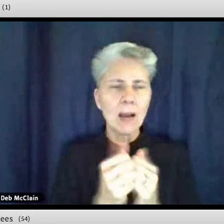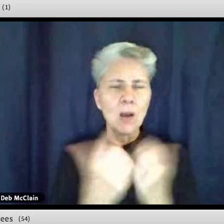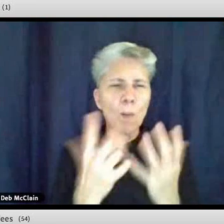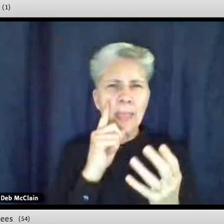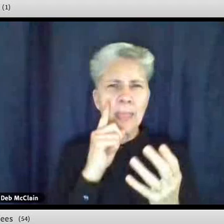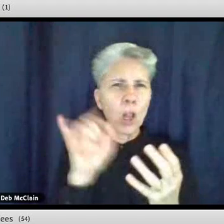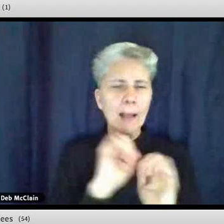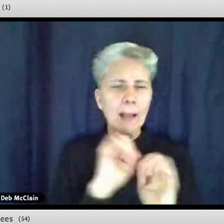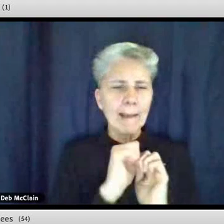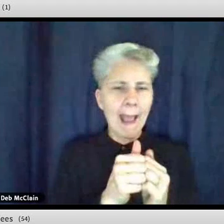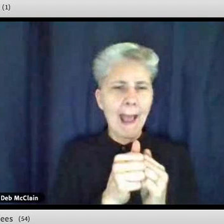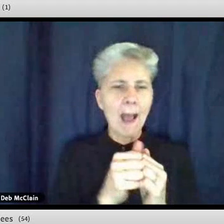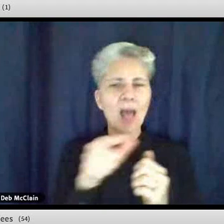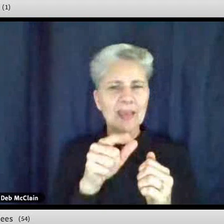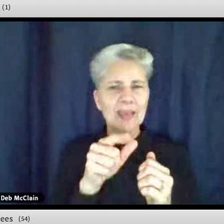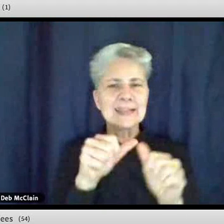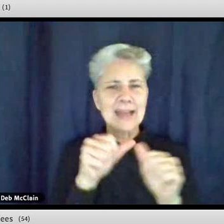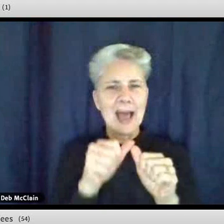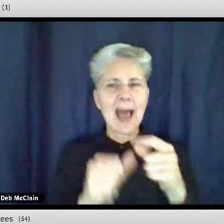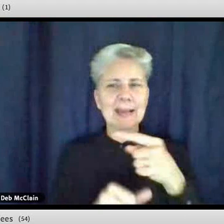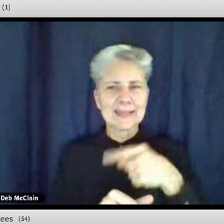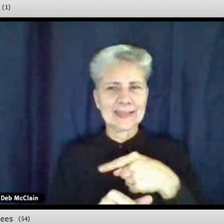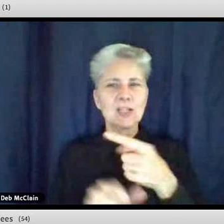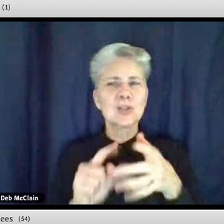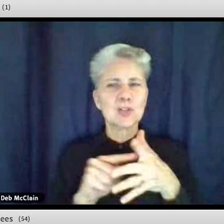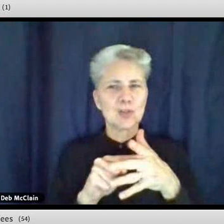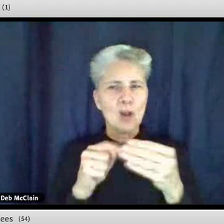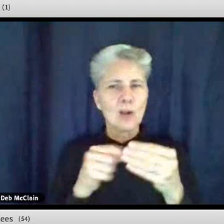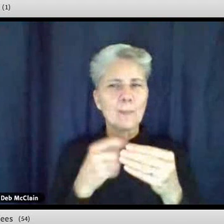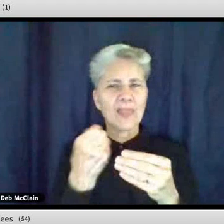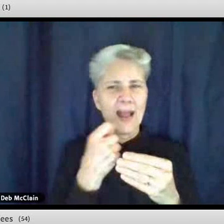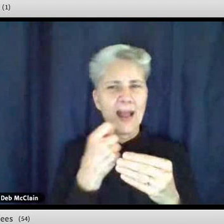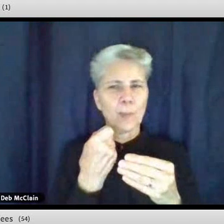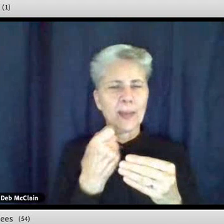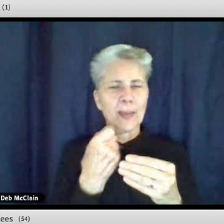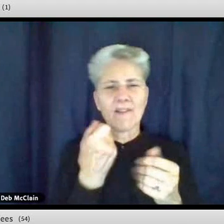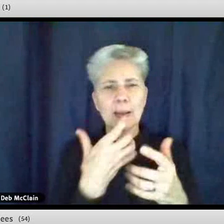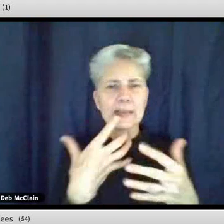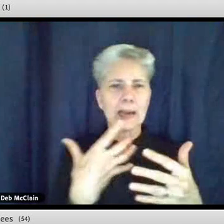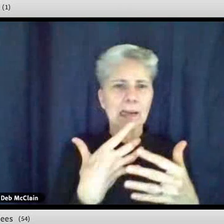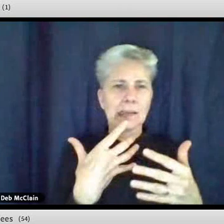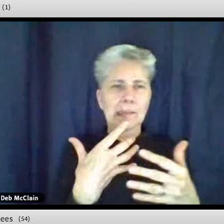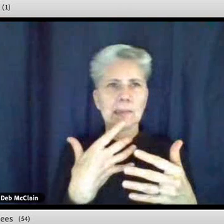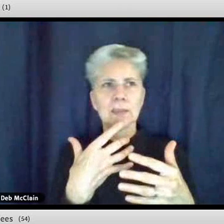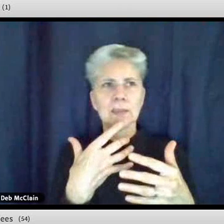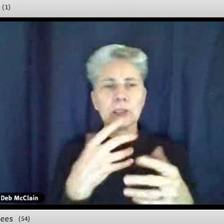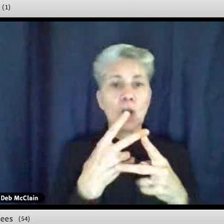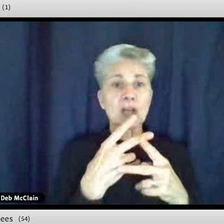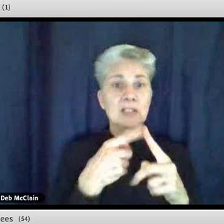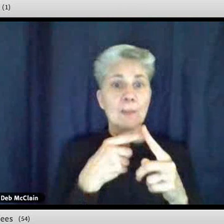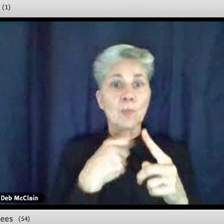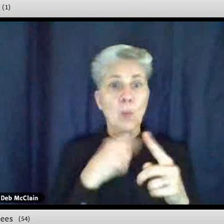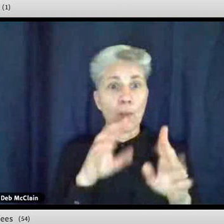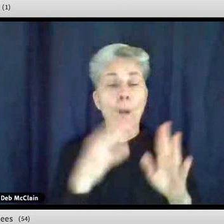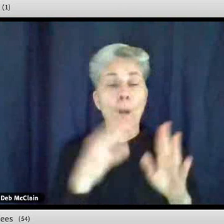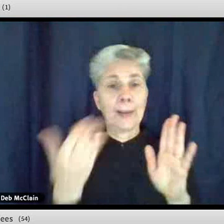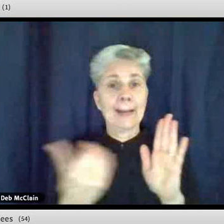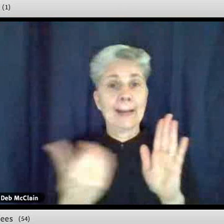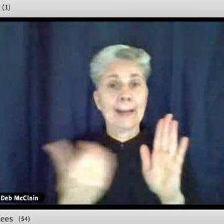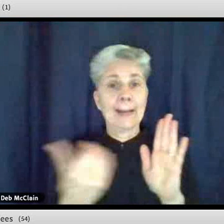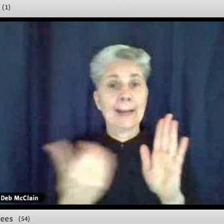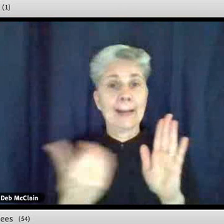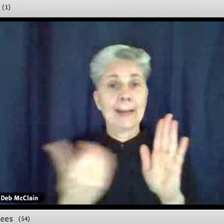to reopen? How are you going to sanitize your materials? What might that look like? And a lot of these sites here, they're starting to talk about it a little bit.